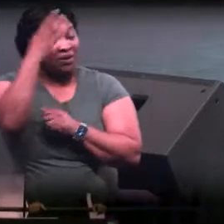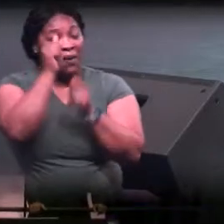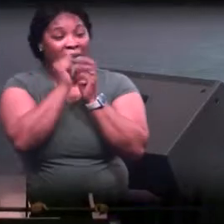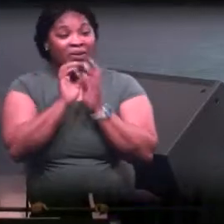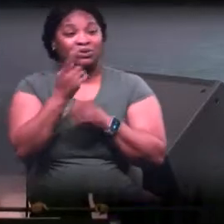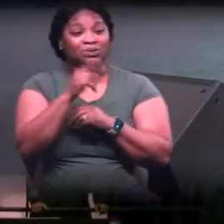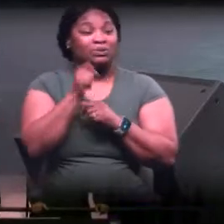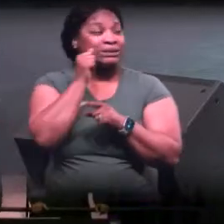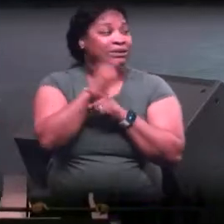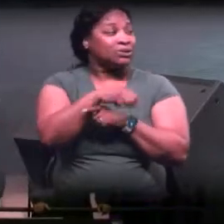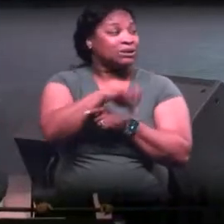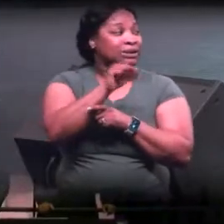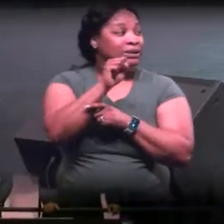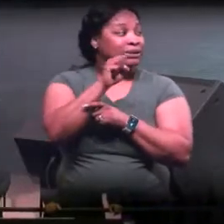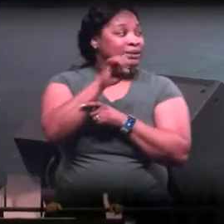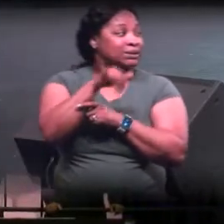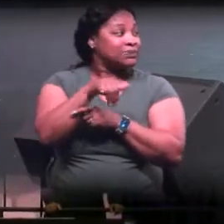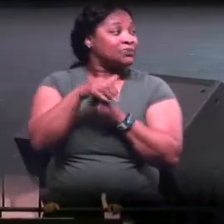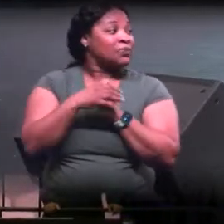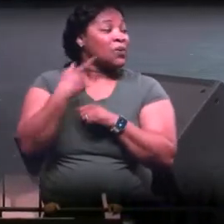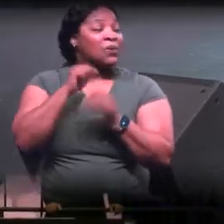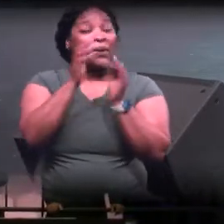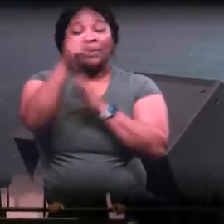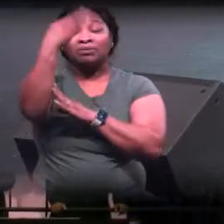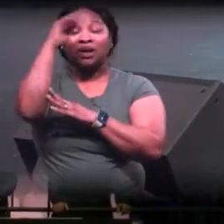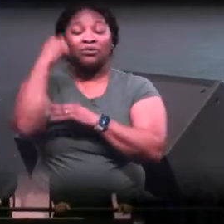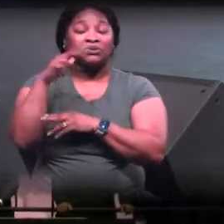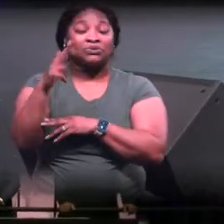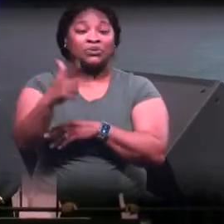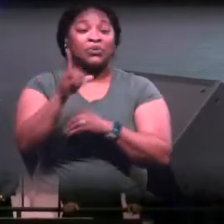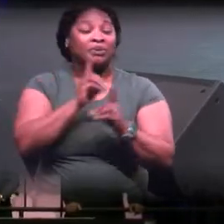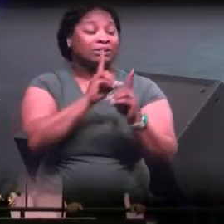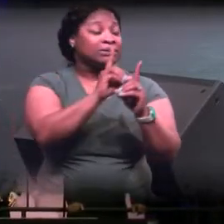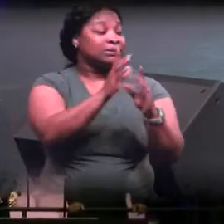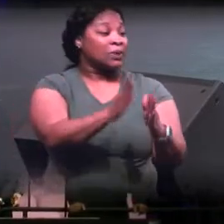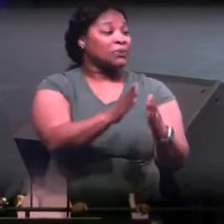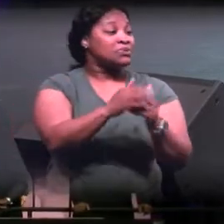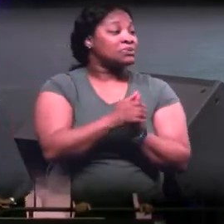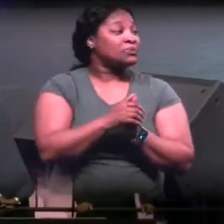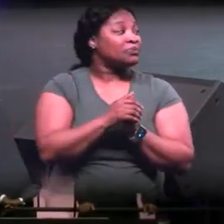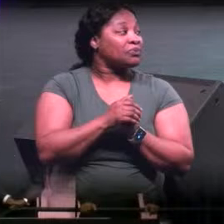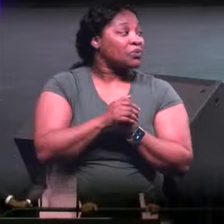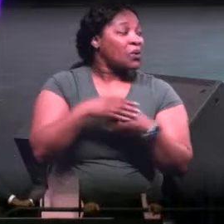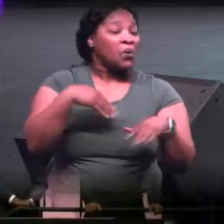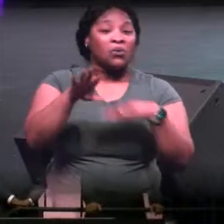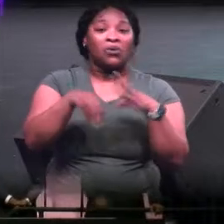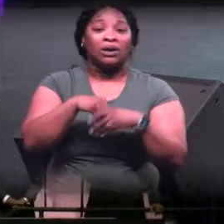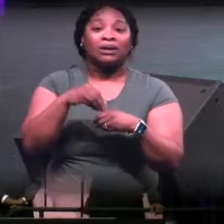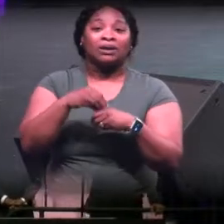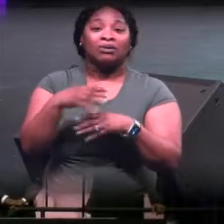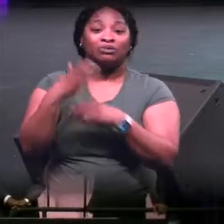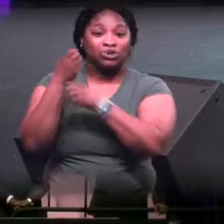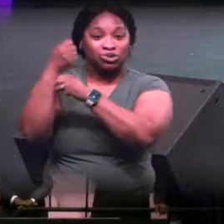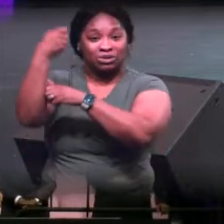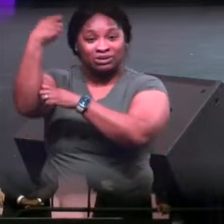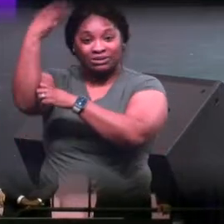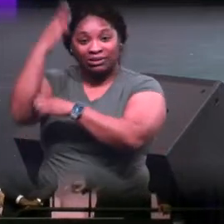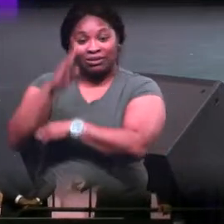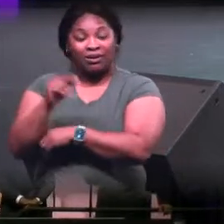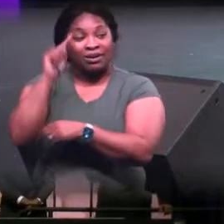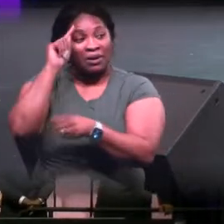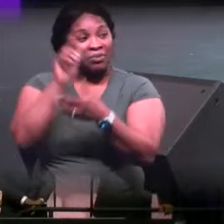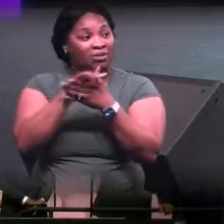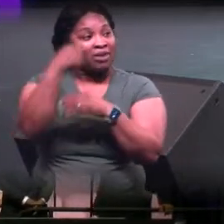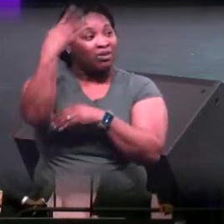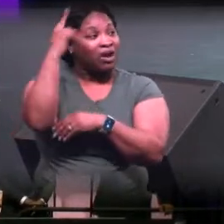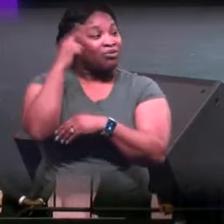God for you. And we praise God for these three disciples walking out, trusting God and believing God